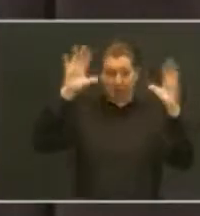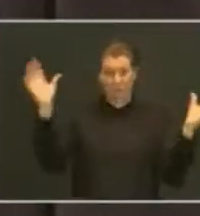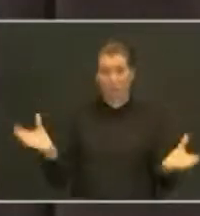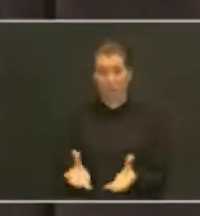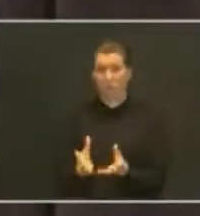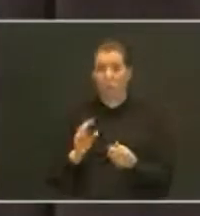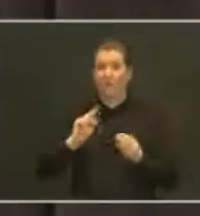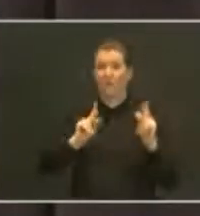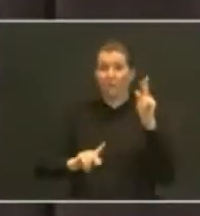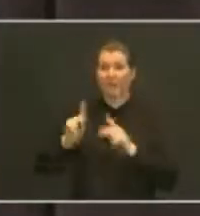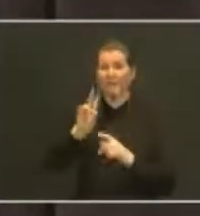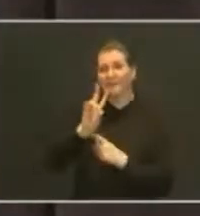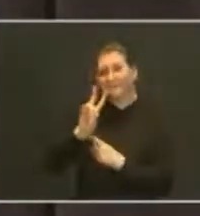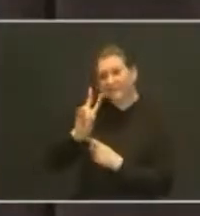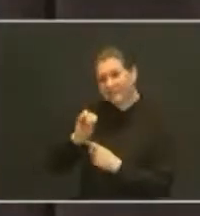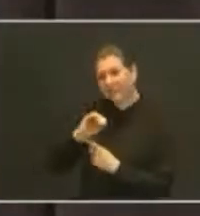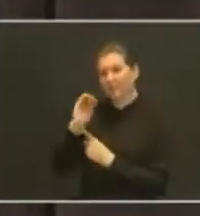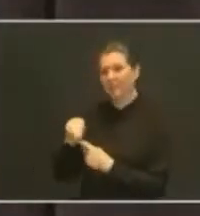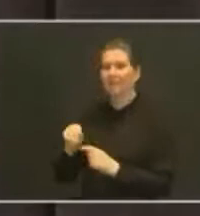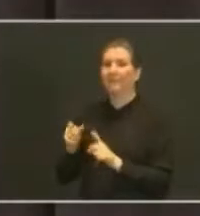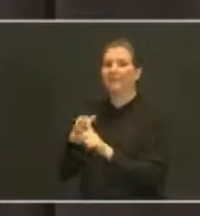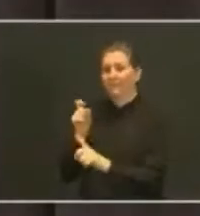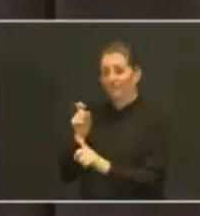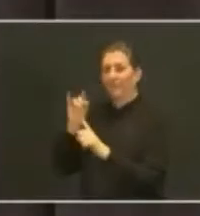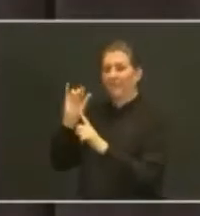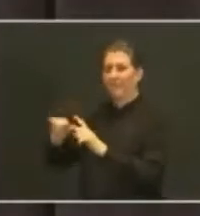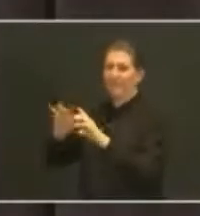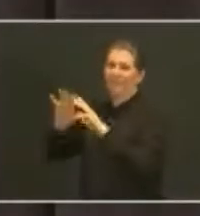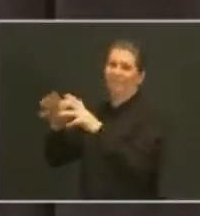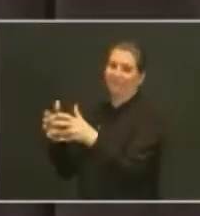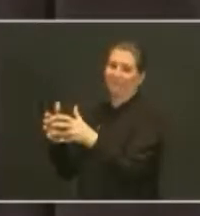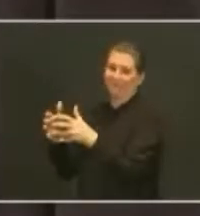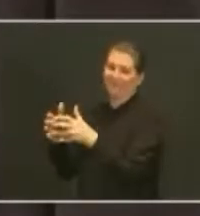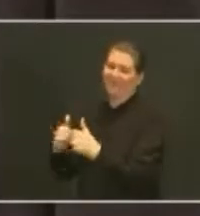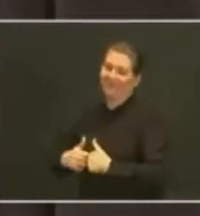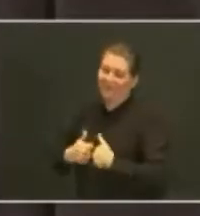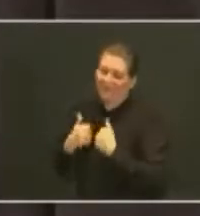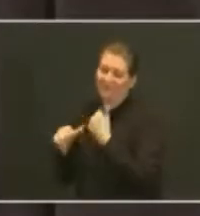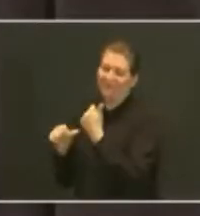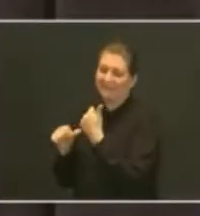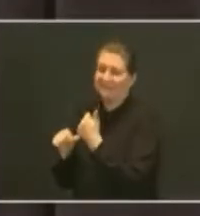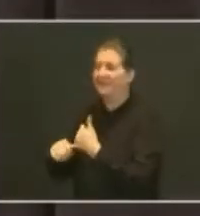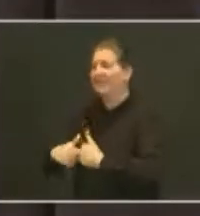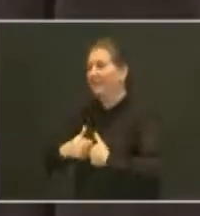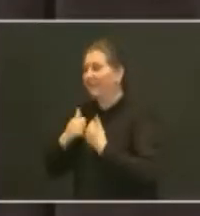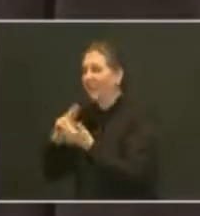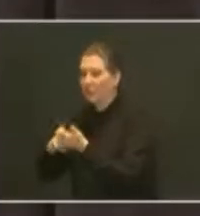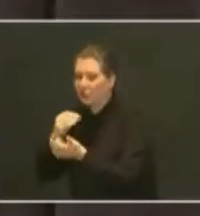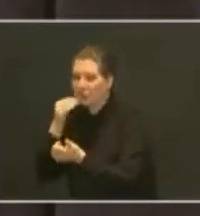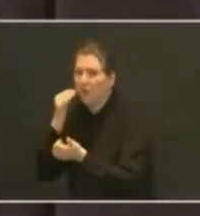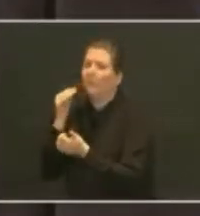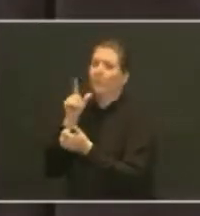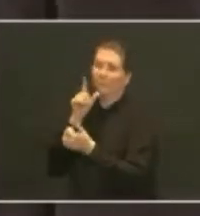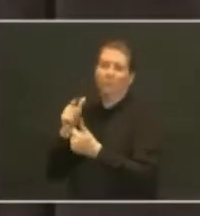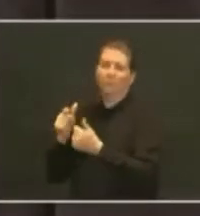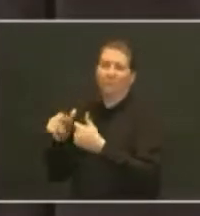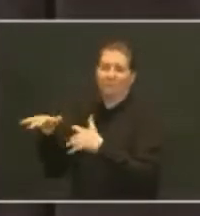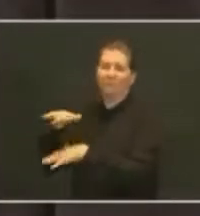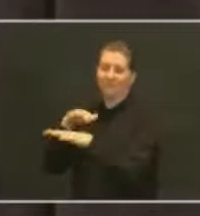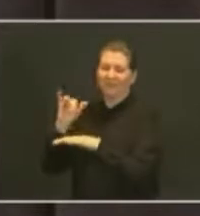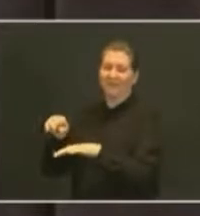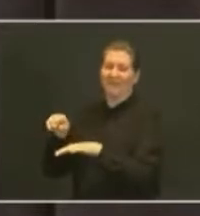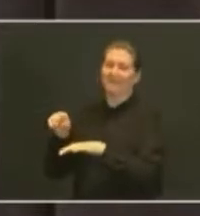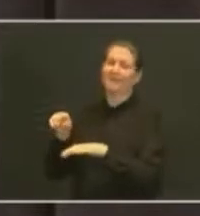our COVID-19 associated fatalities have been from our congregate living settings. And we focused